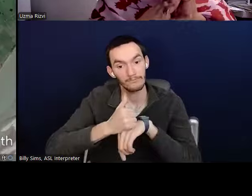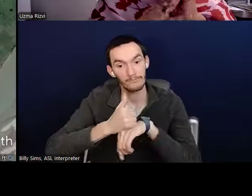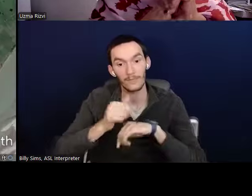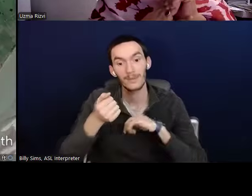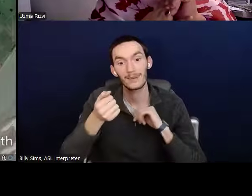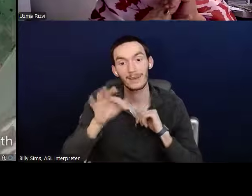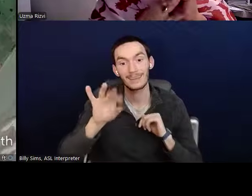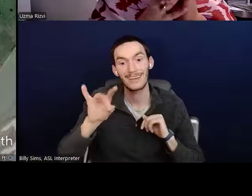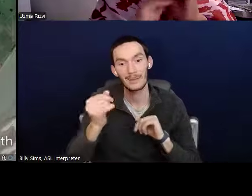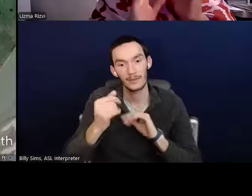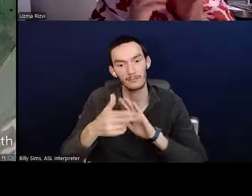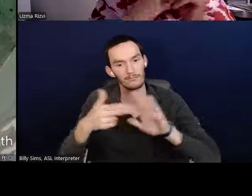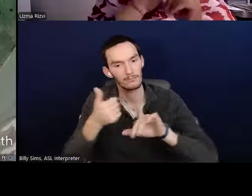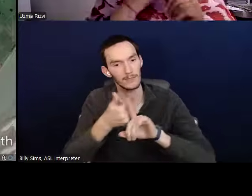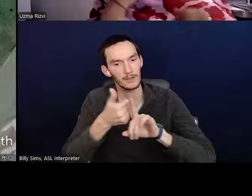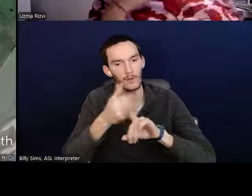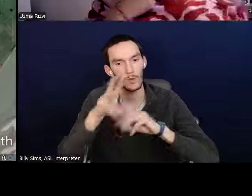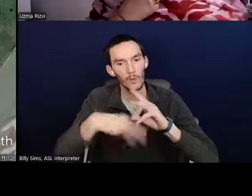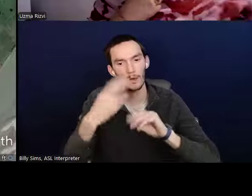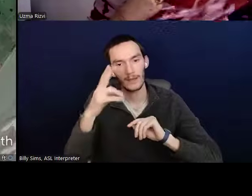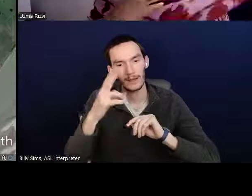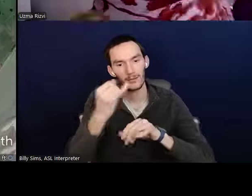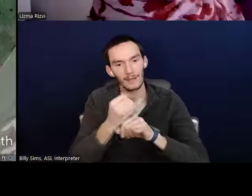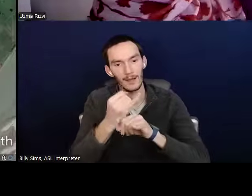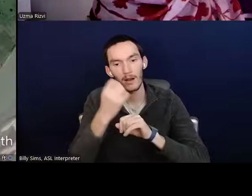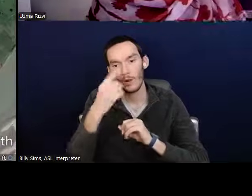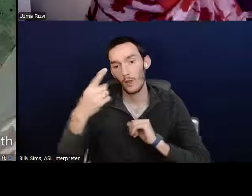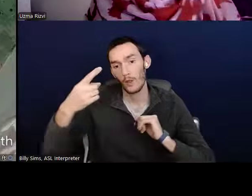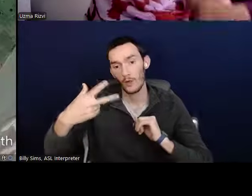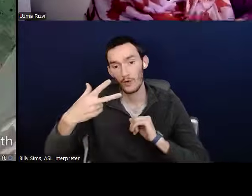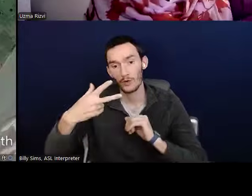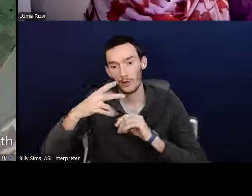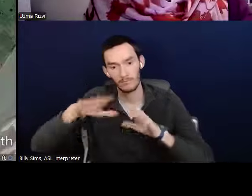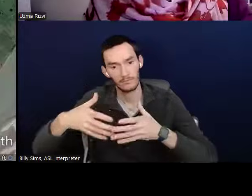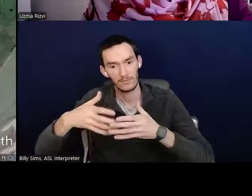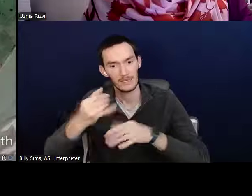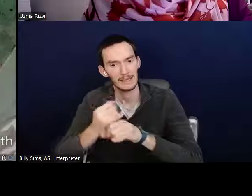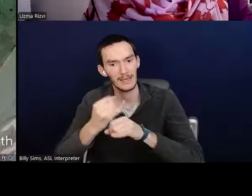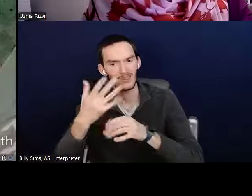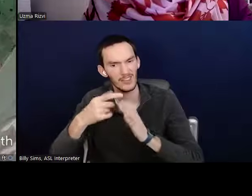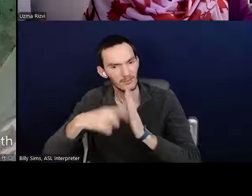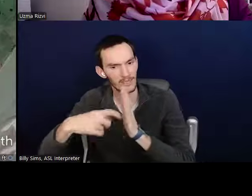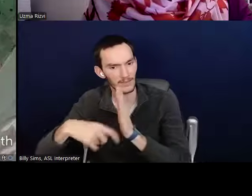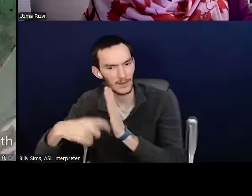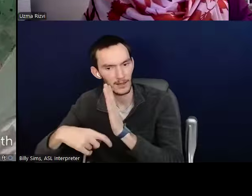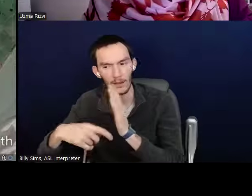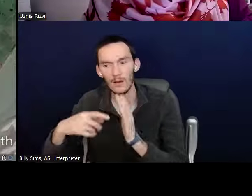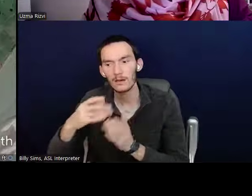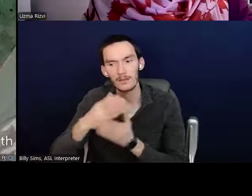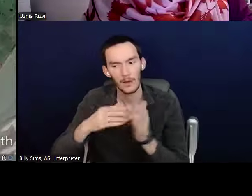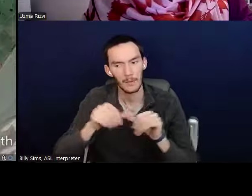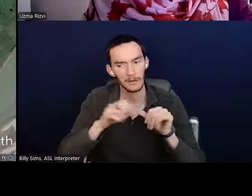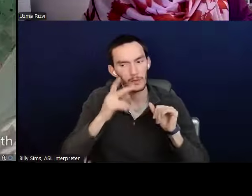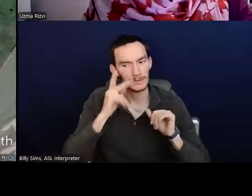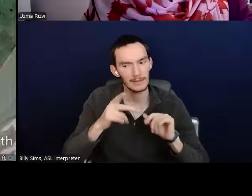as a World Heritage Site, and only a third of the site has been excavated. And you can kind of see the excavated areas here. This is the Mount of the